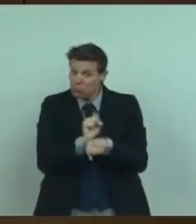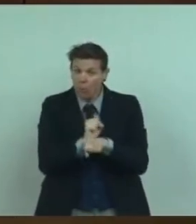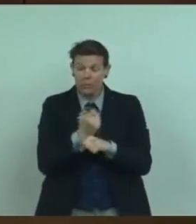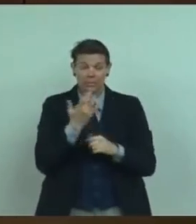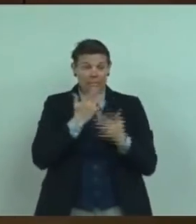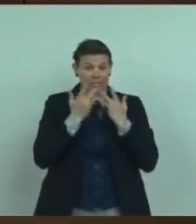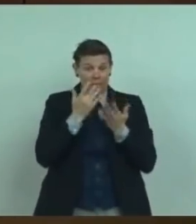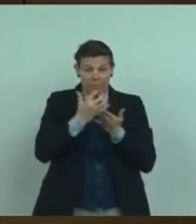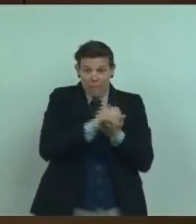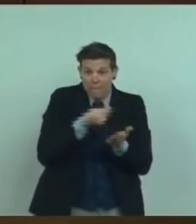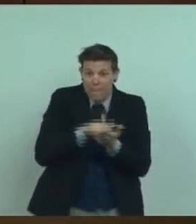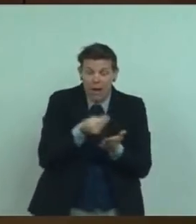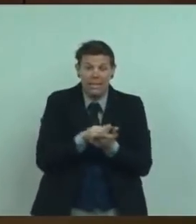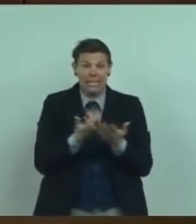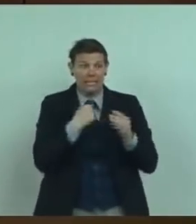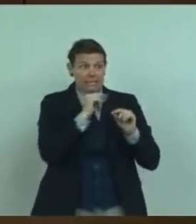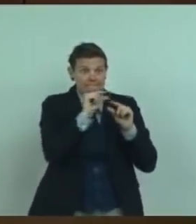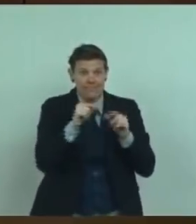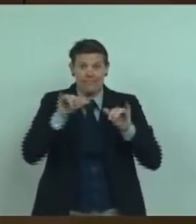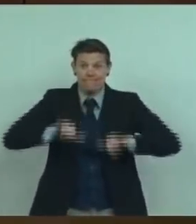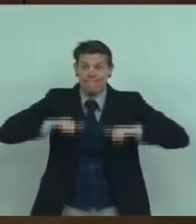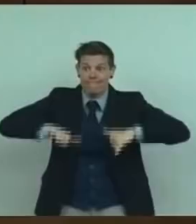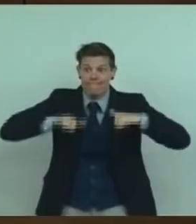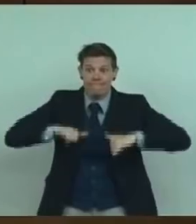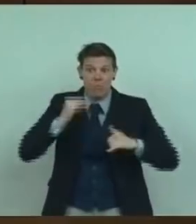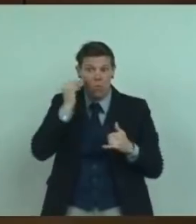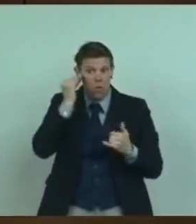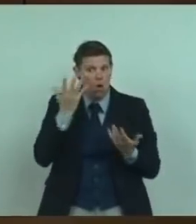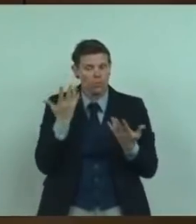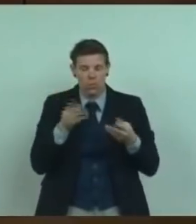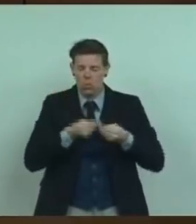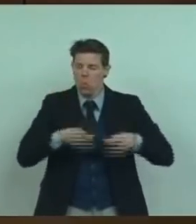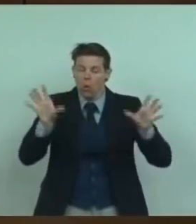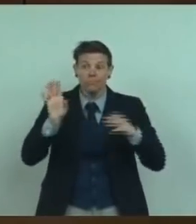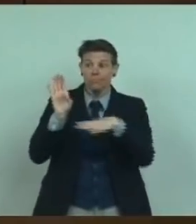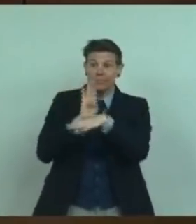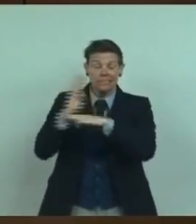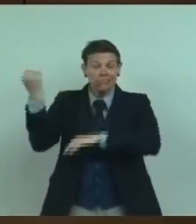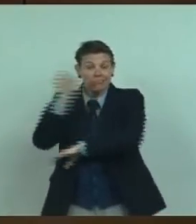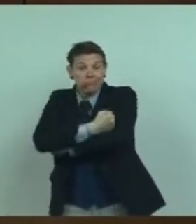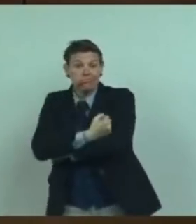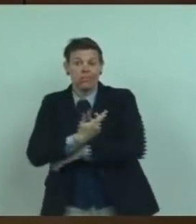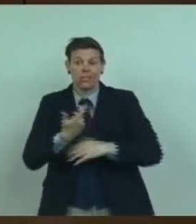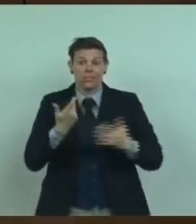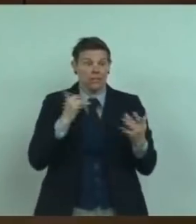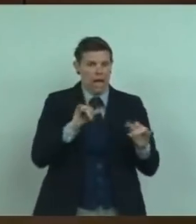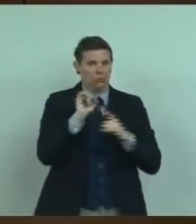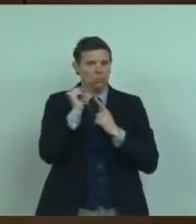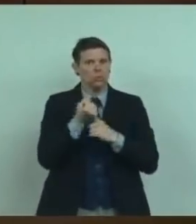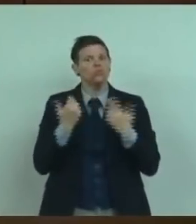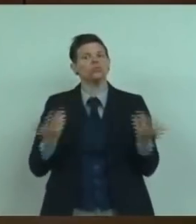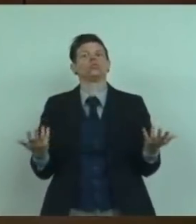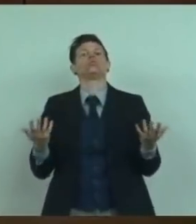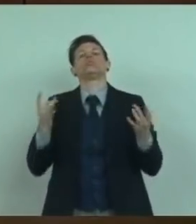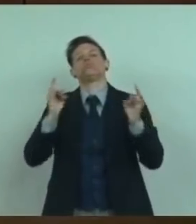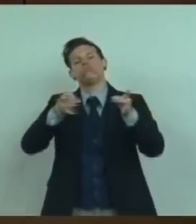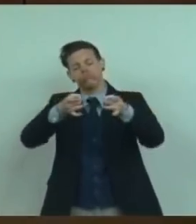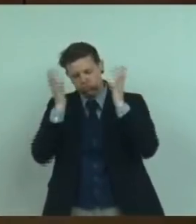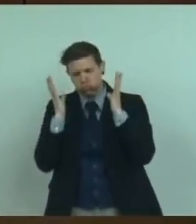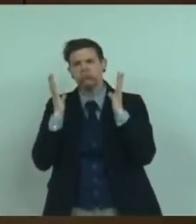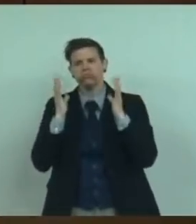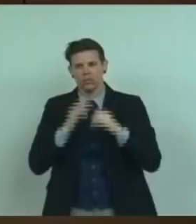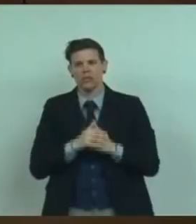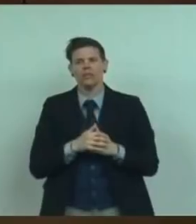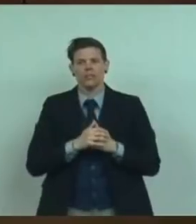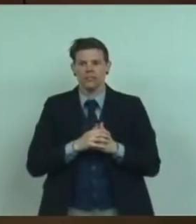jobs. That is an incredible, negative, difficult dynamic. So where we can leverage federal resources, we